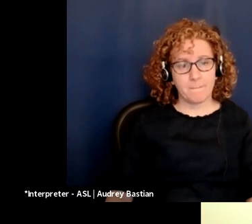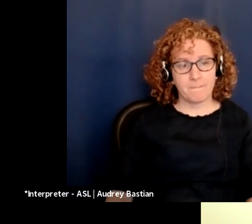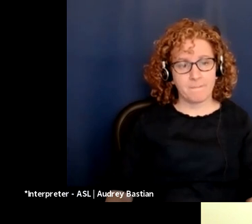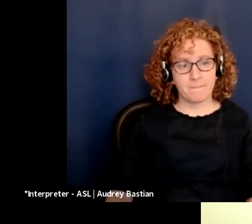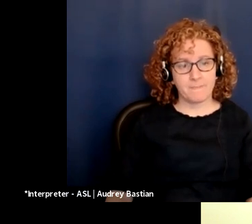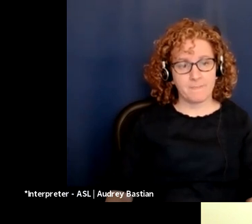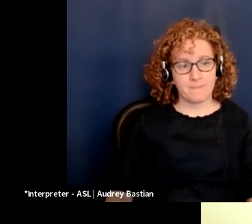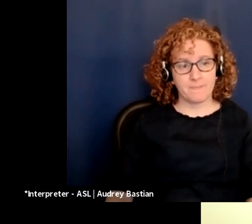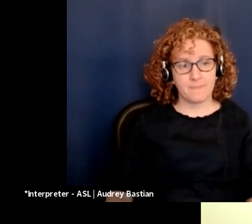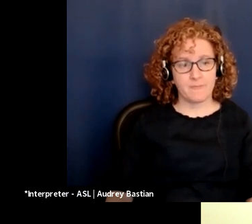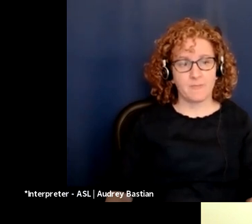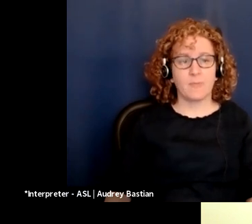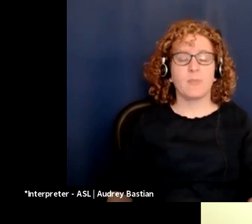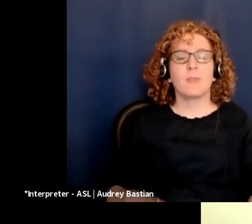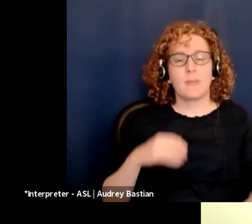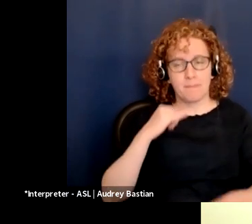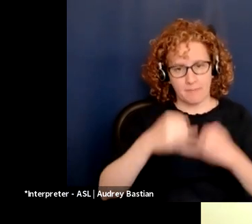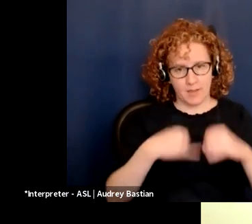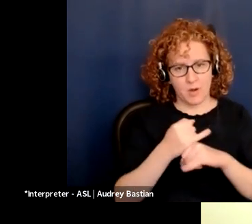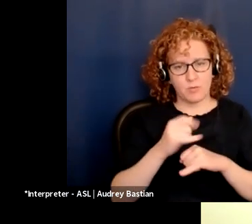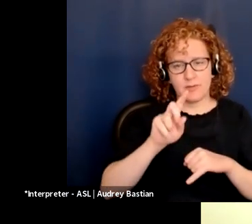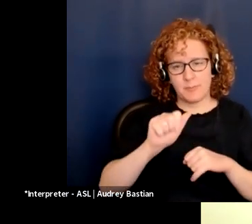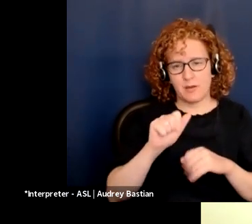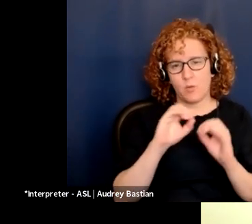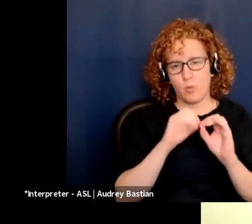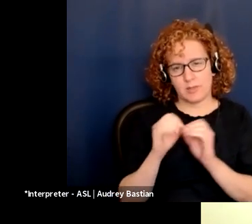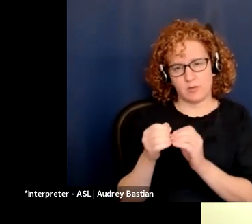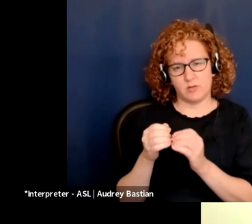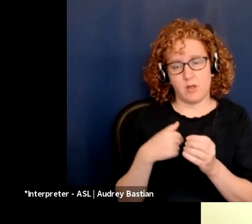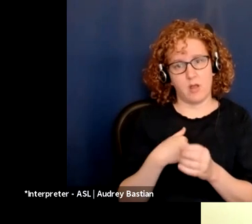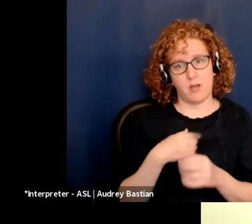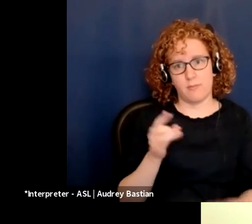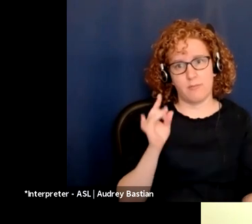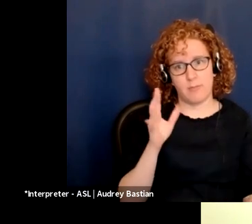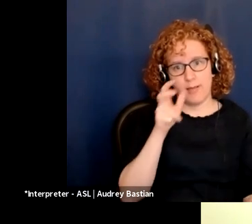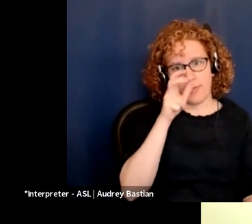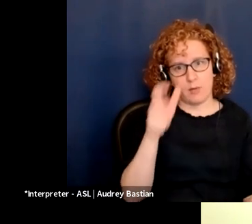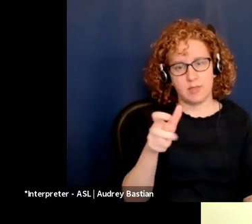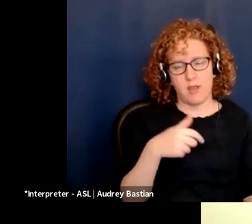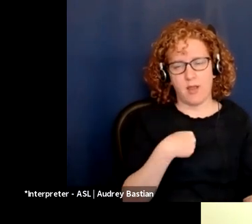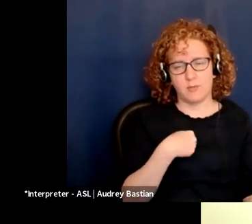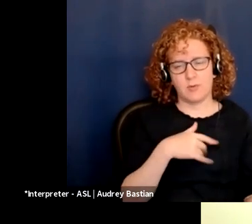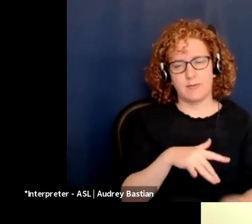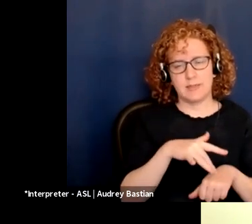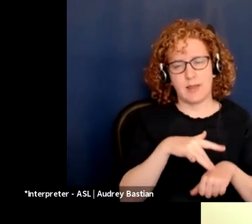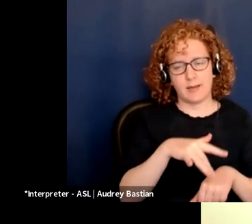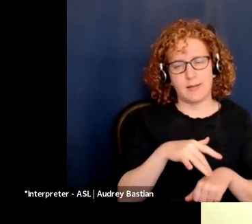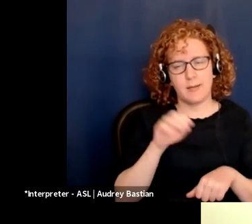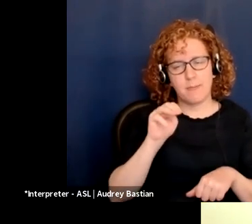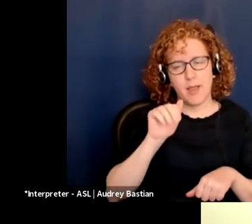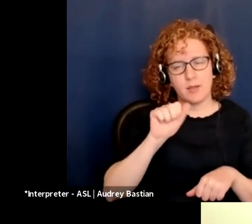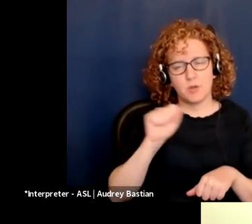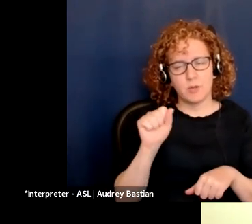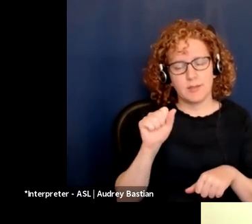And then international disability organizations. I am so bad. I have been so stuck in my Massachusetts bubble for so